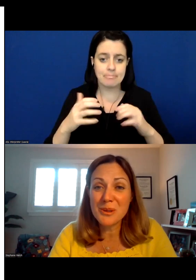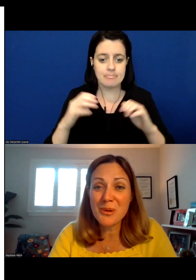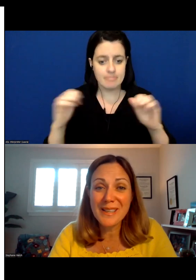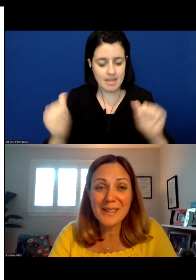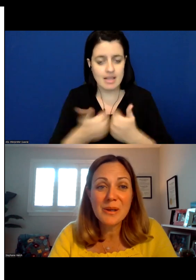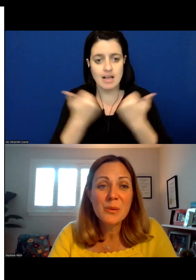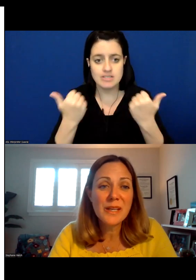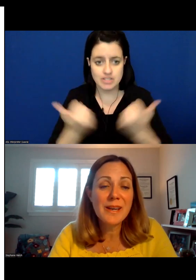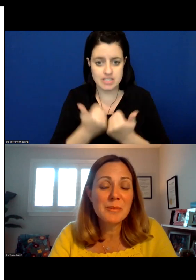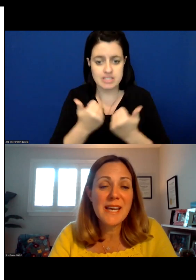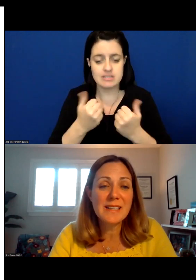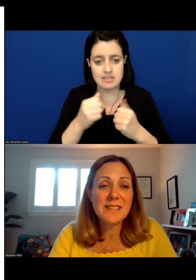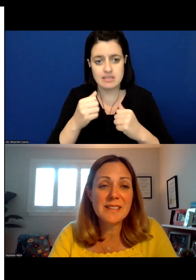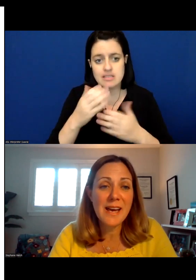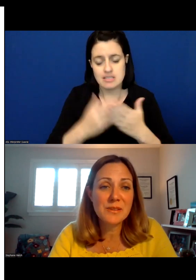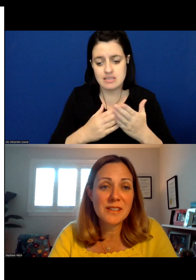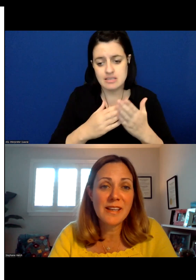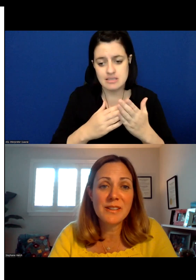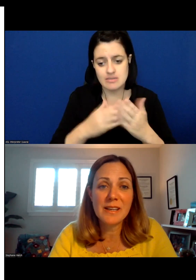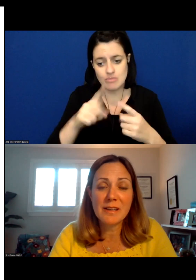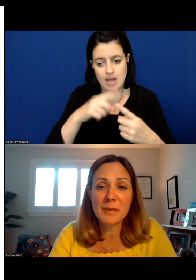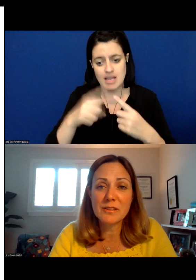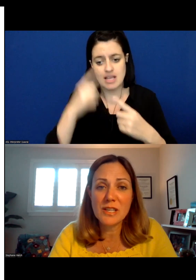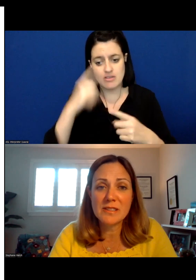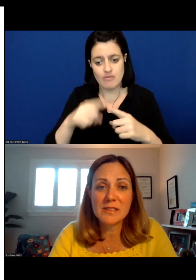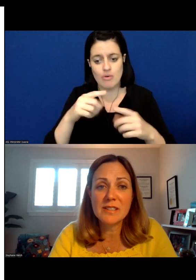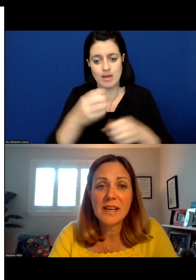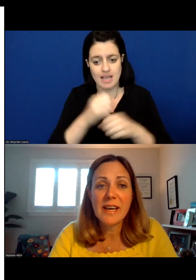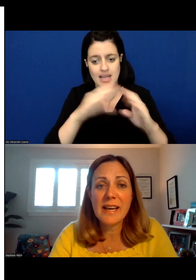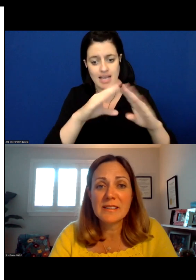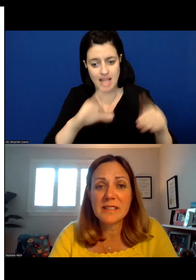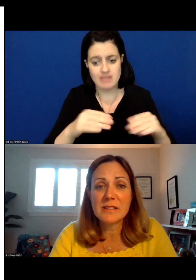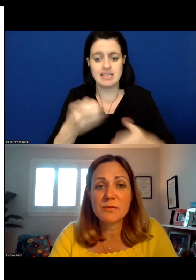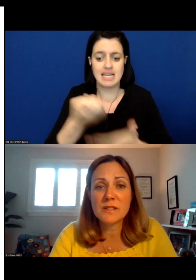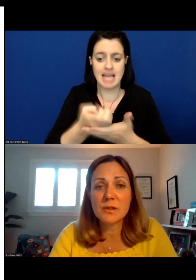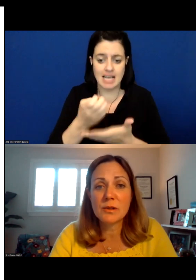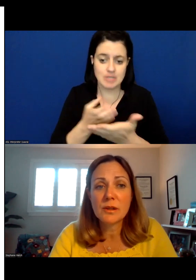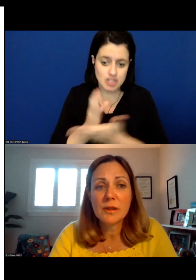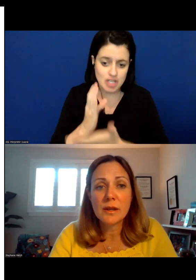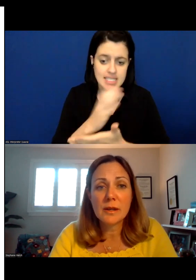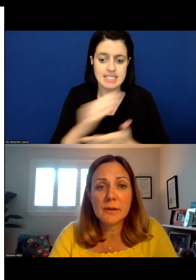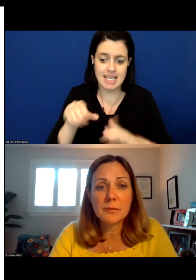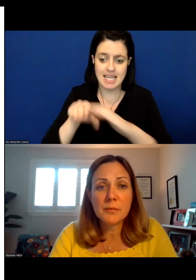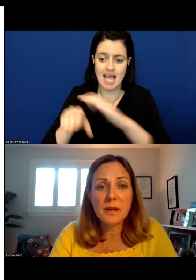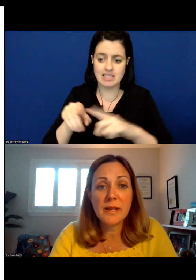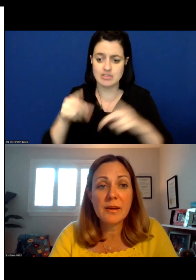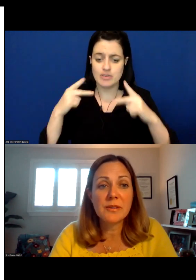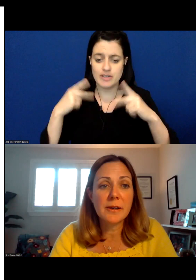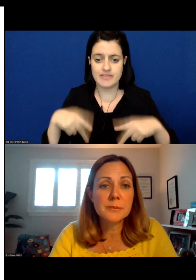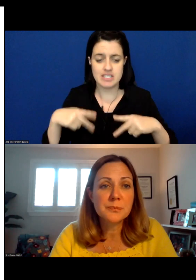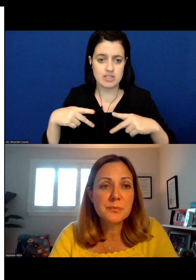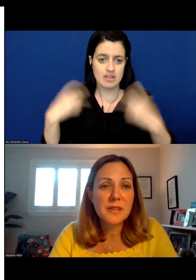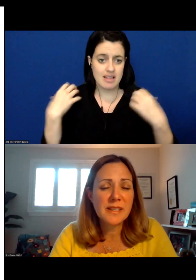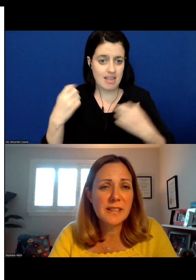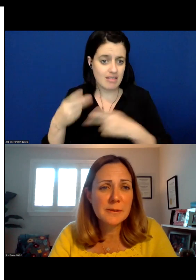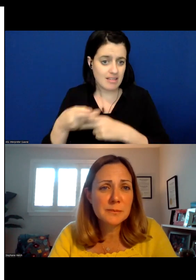of them bureaucratic, when it comes to accessing housing, having economic justice, and access to physical